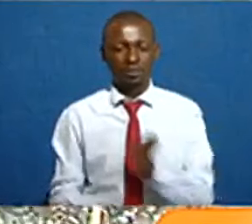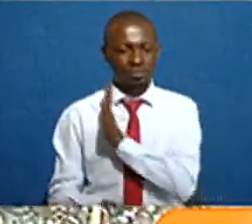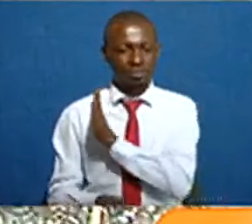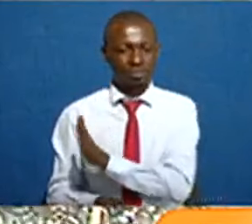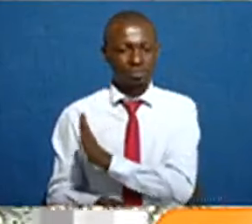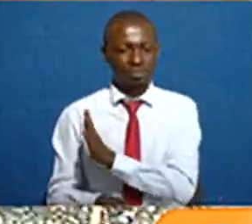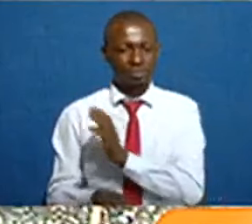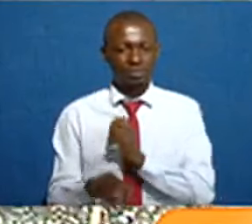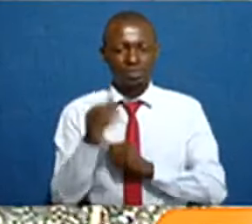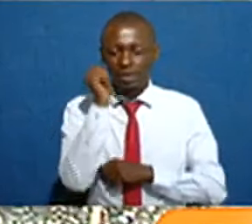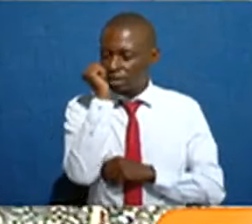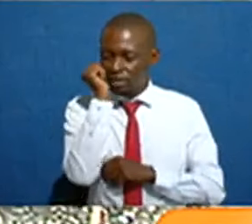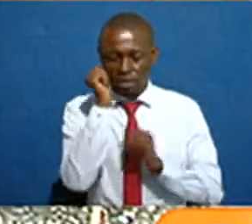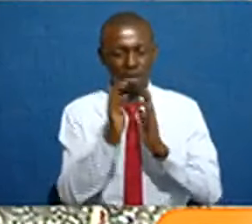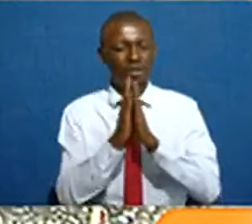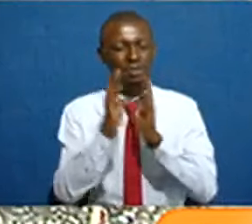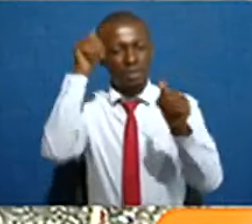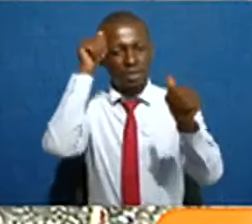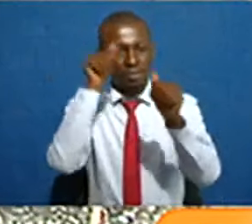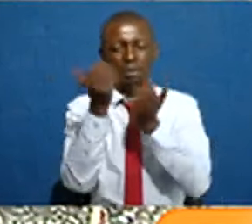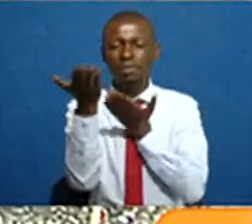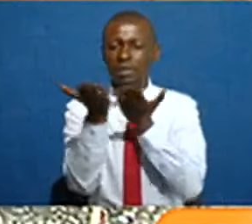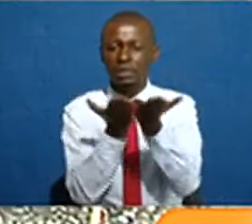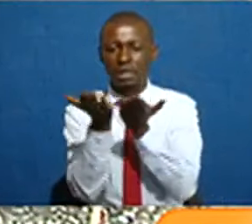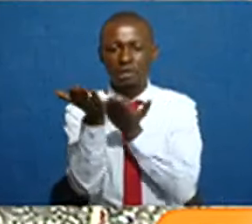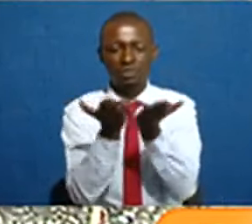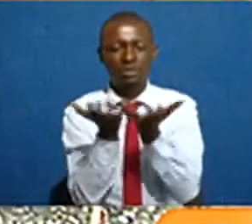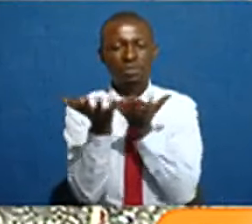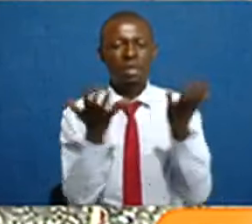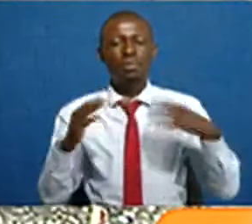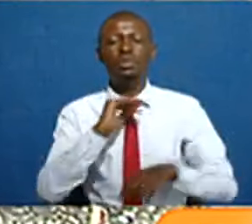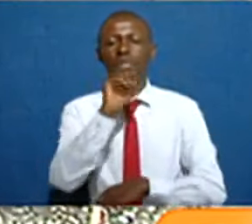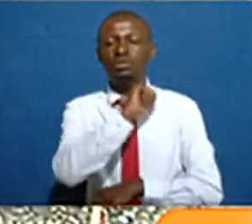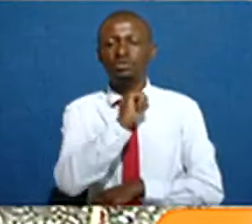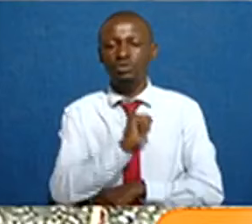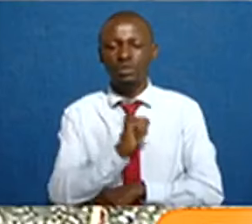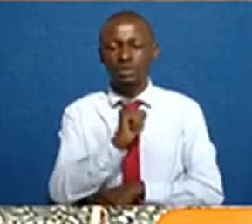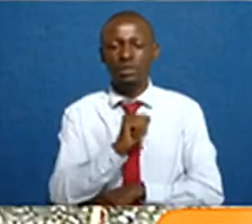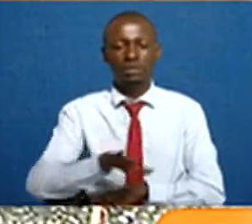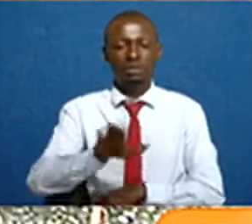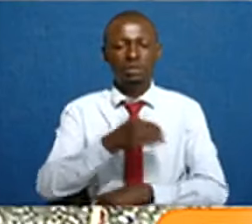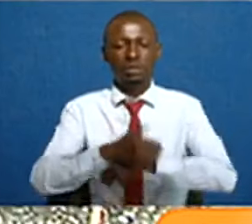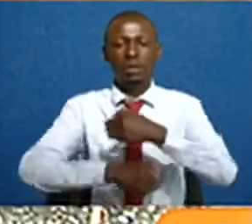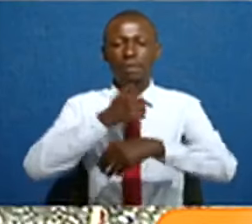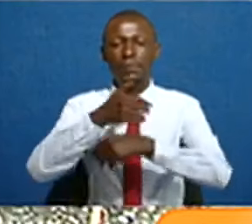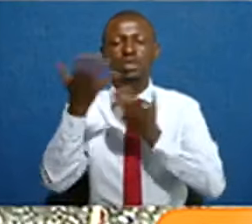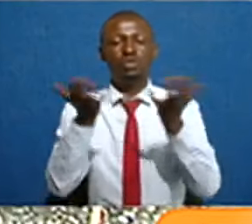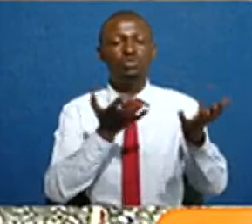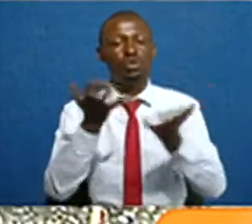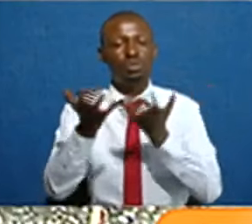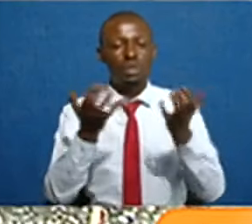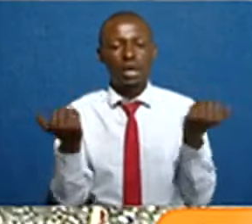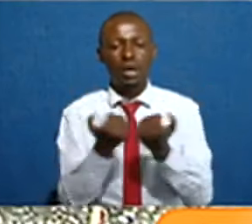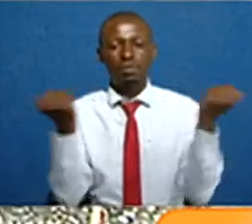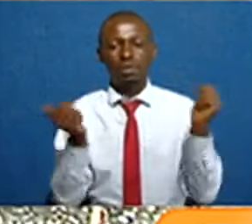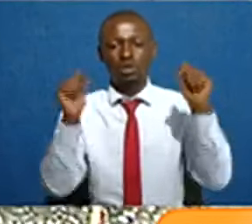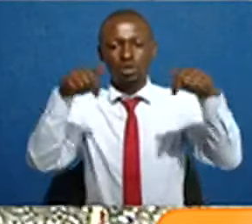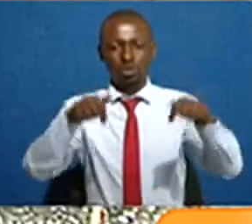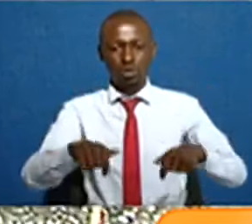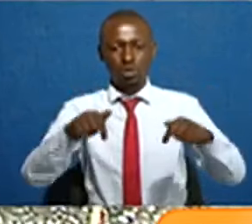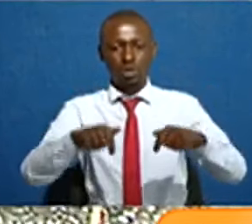a solemn prayer and memorial service for the traders who lost their lives at Sunbeam Business Complex was held today as